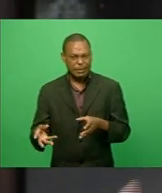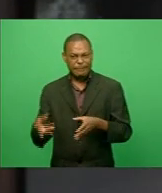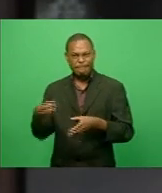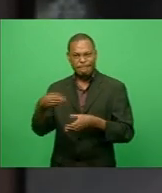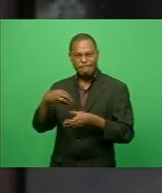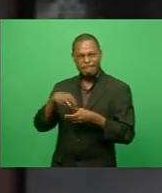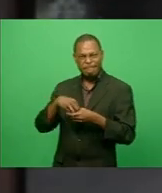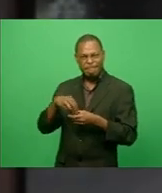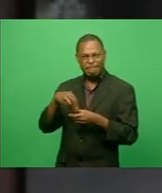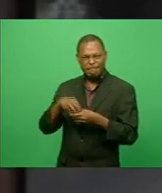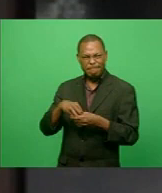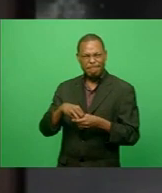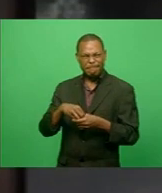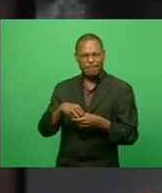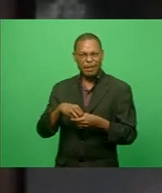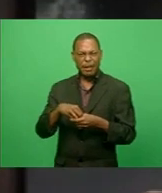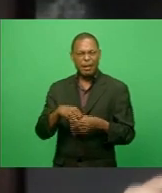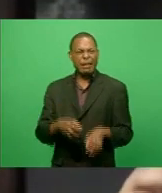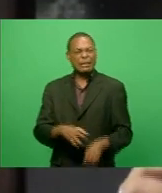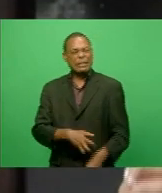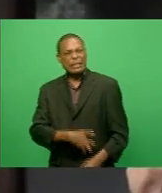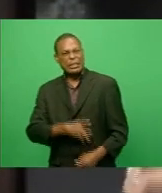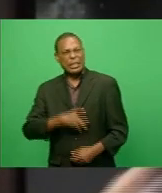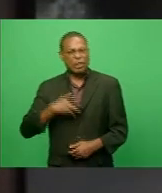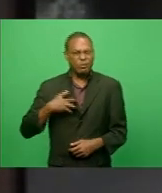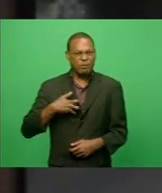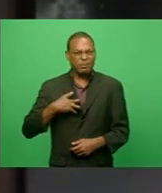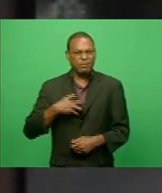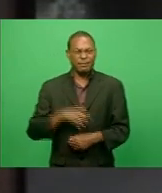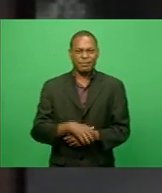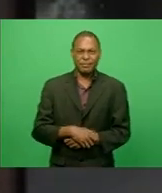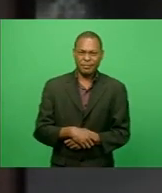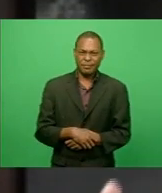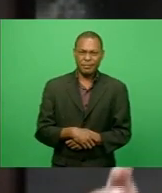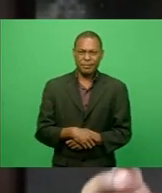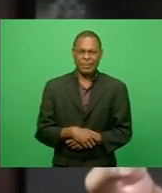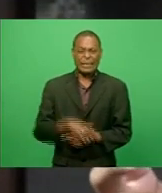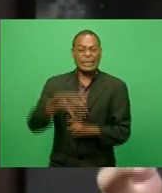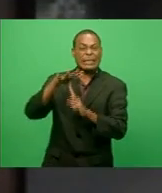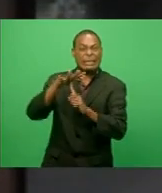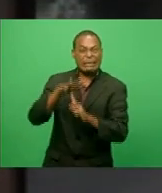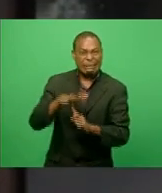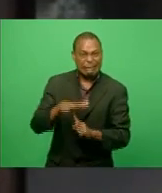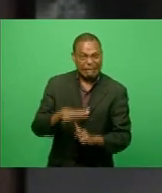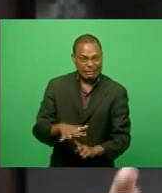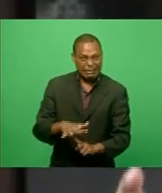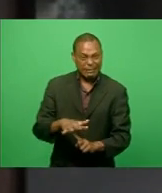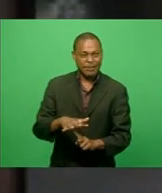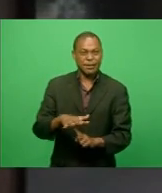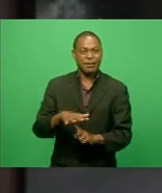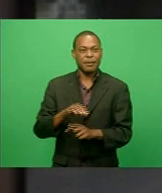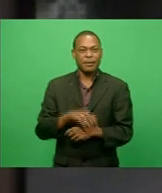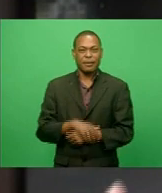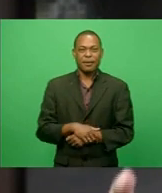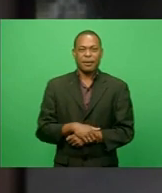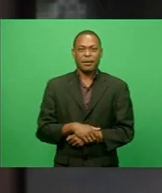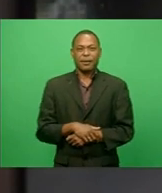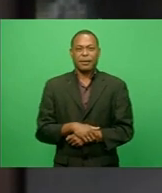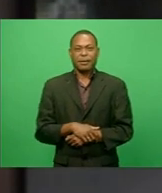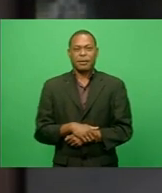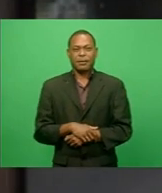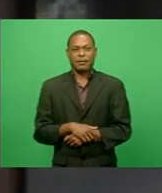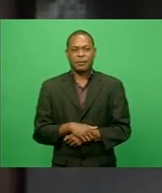and advocate hatred. It makes the most derogatory sort of remarks that are misogynist, that are sexist, that